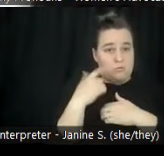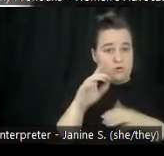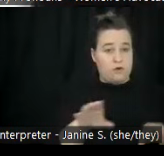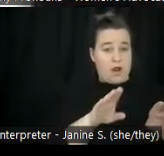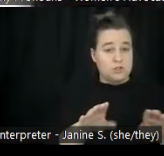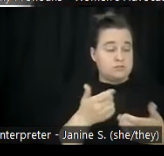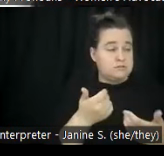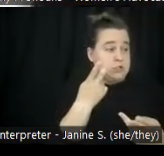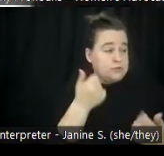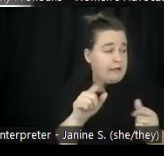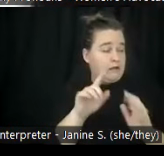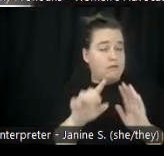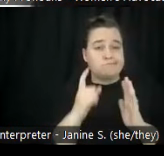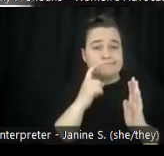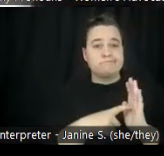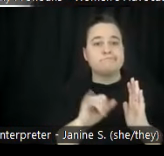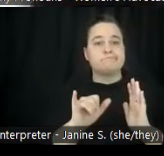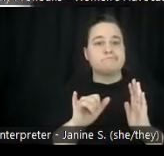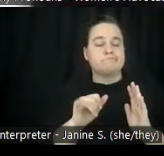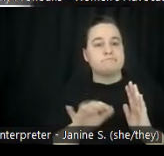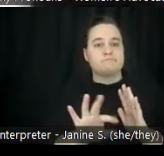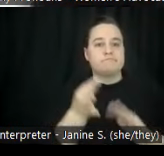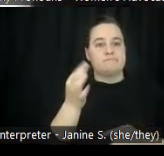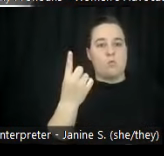any of the ones that stand out to you on the screen.